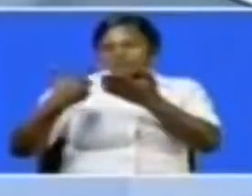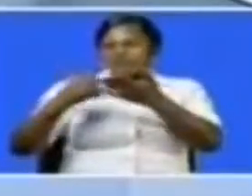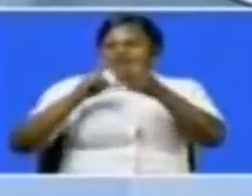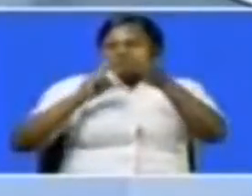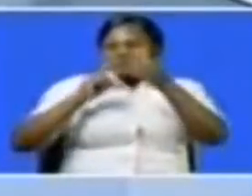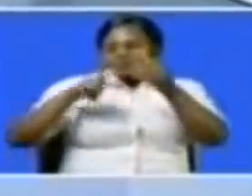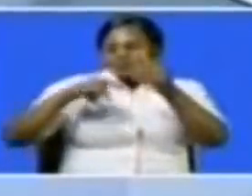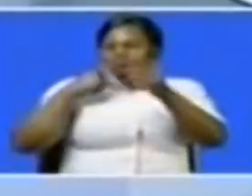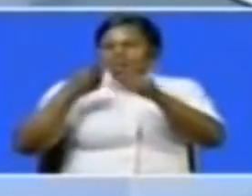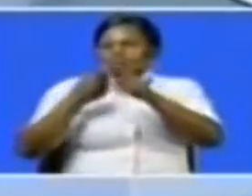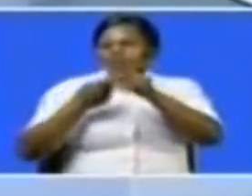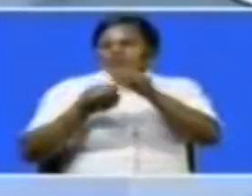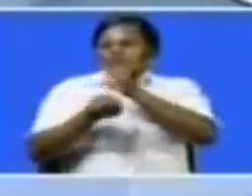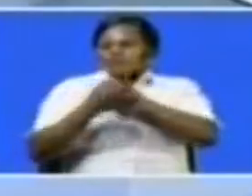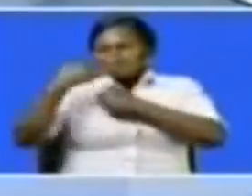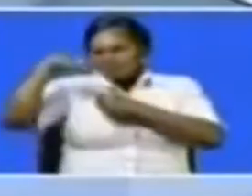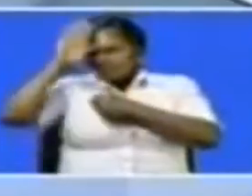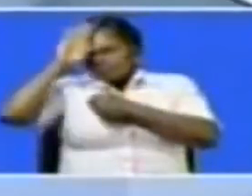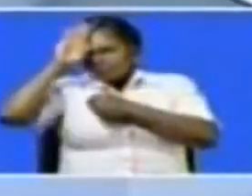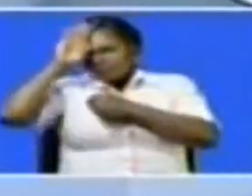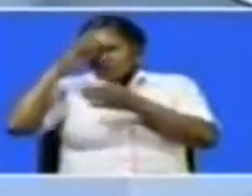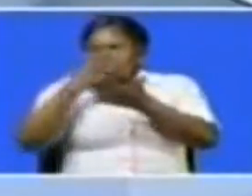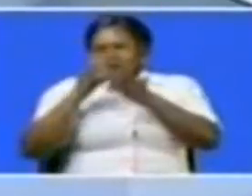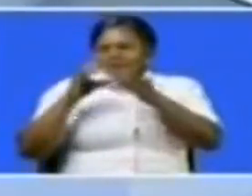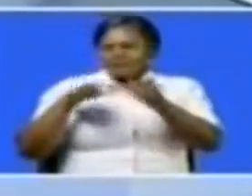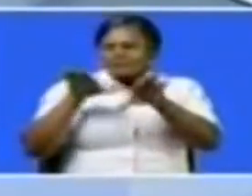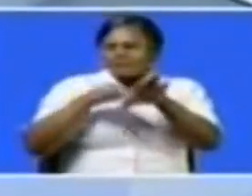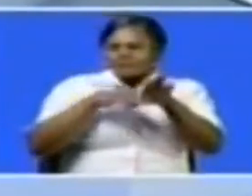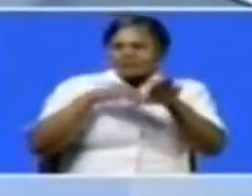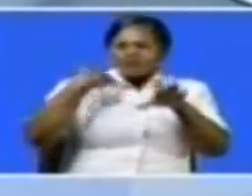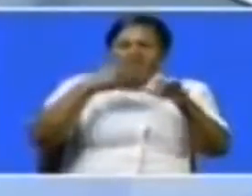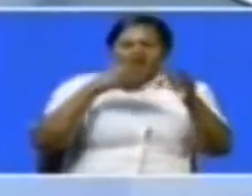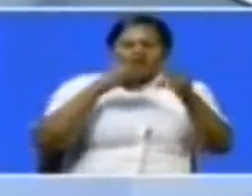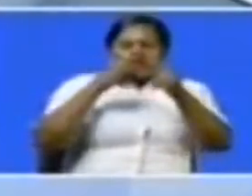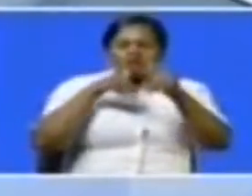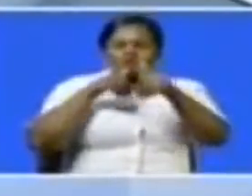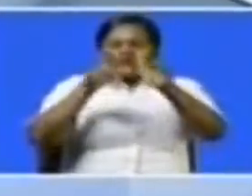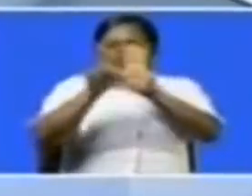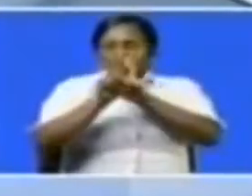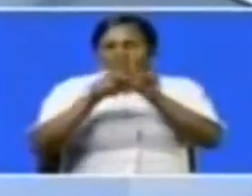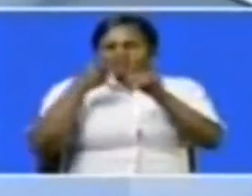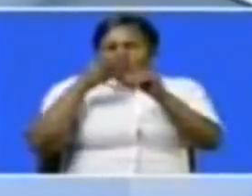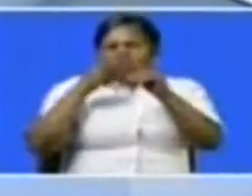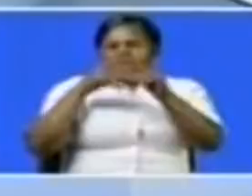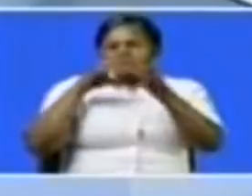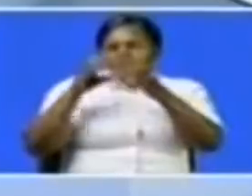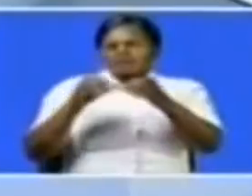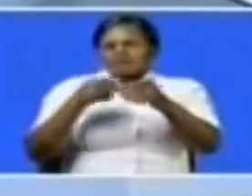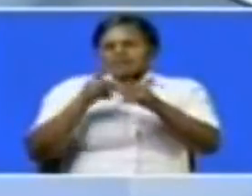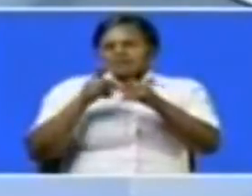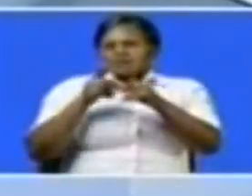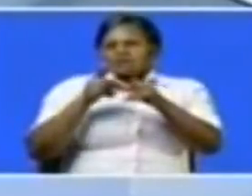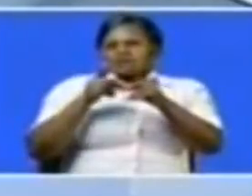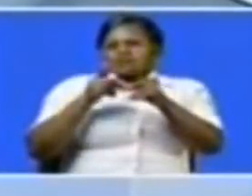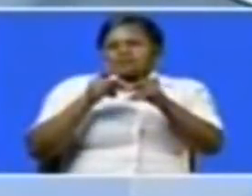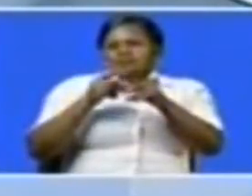Vice Chair David Murathe expressed disappointment that some party members are often going against the party position even after proper whipping by